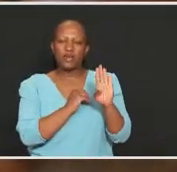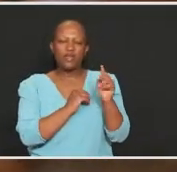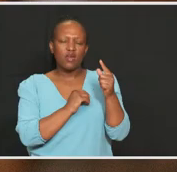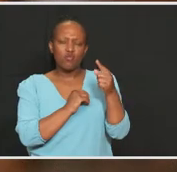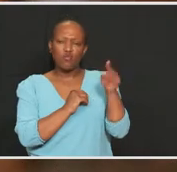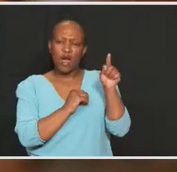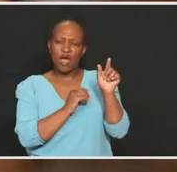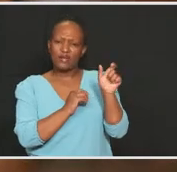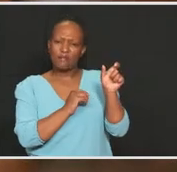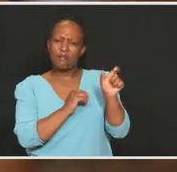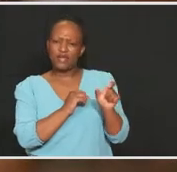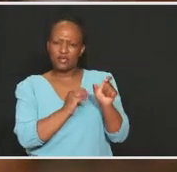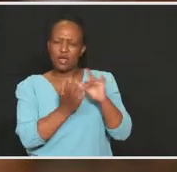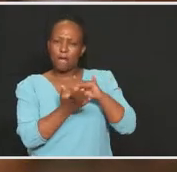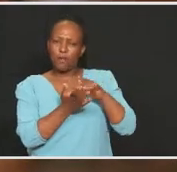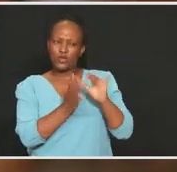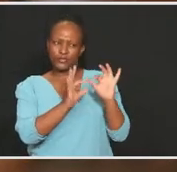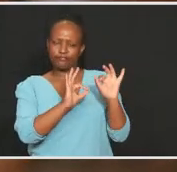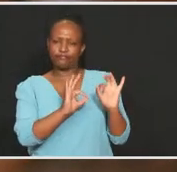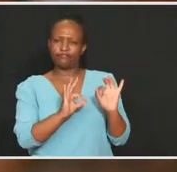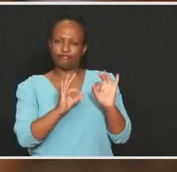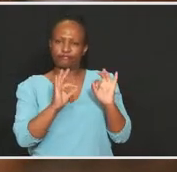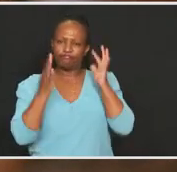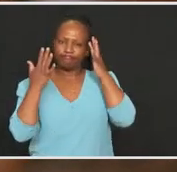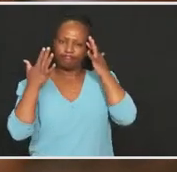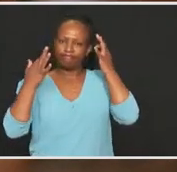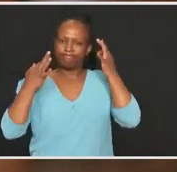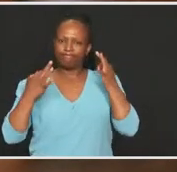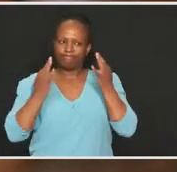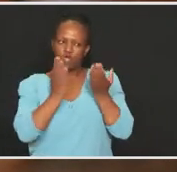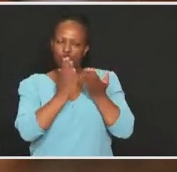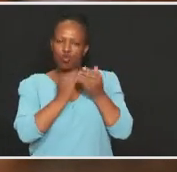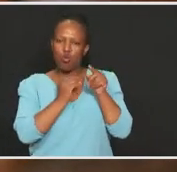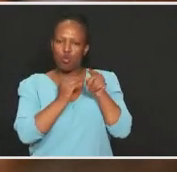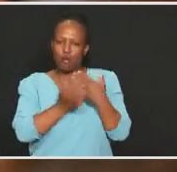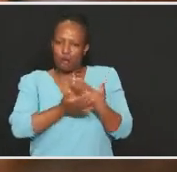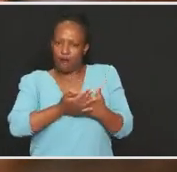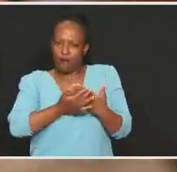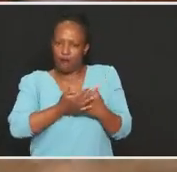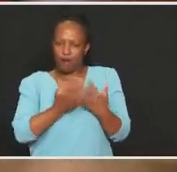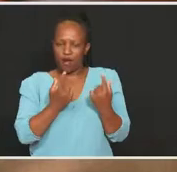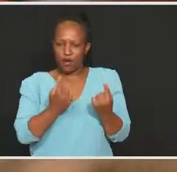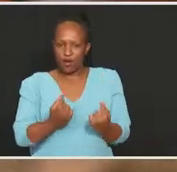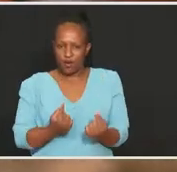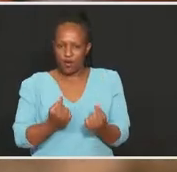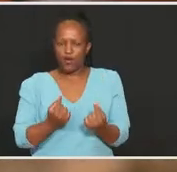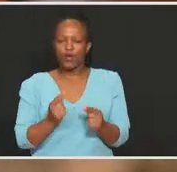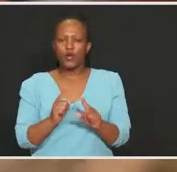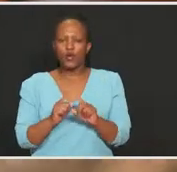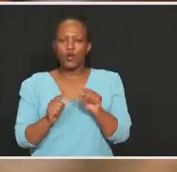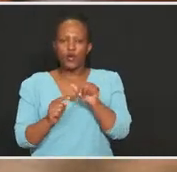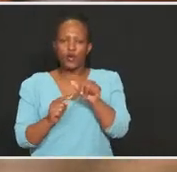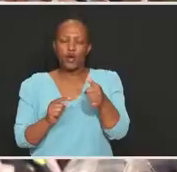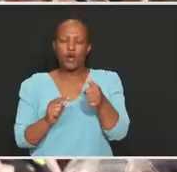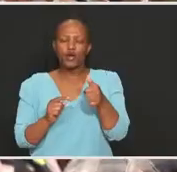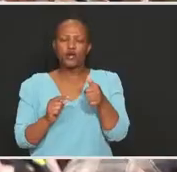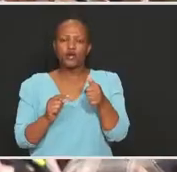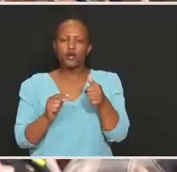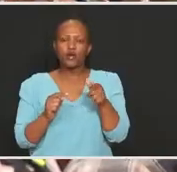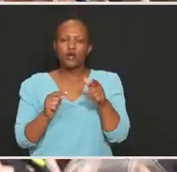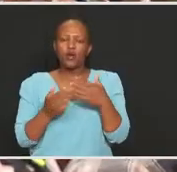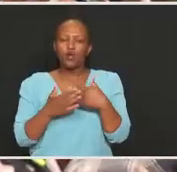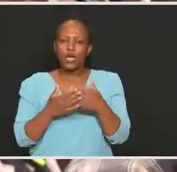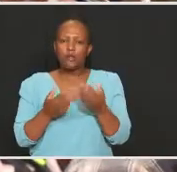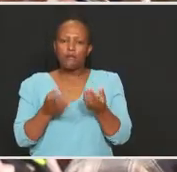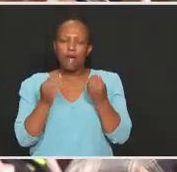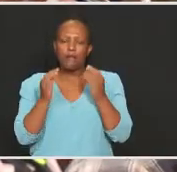in the right position to determine the capacity of the school where you've got a broader determination of that you get